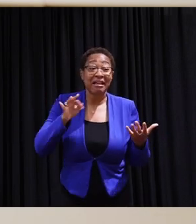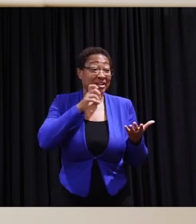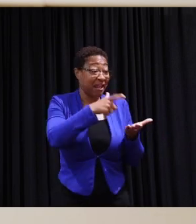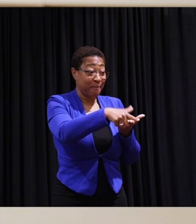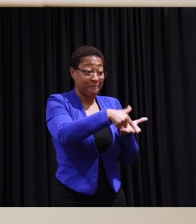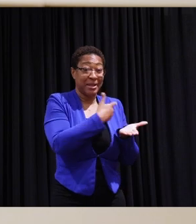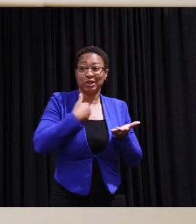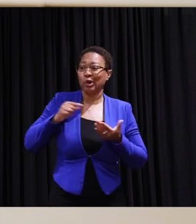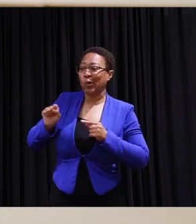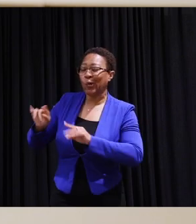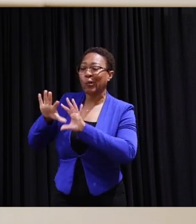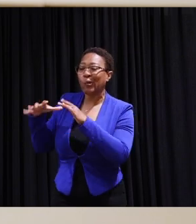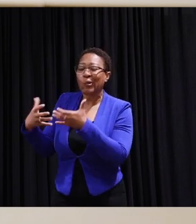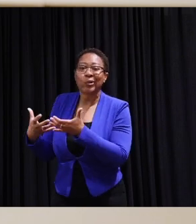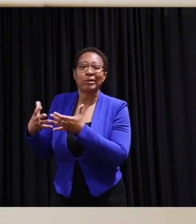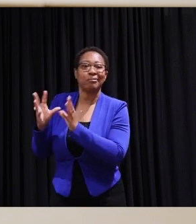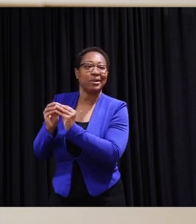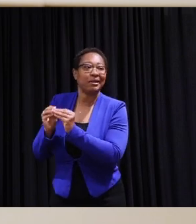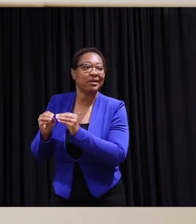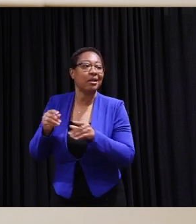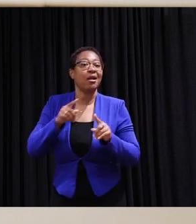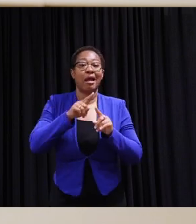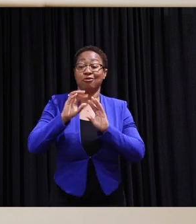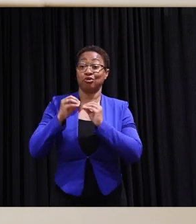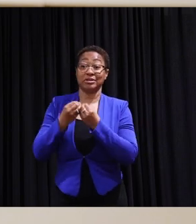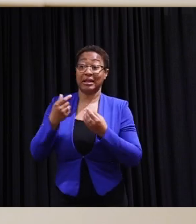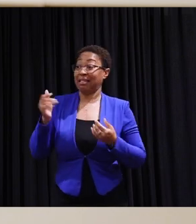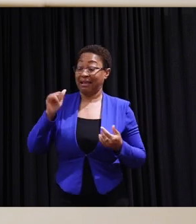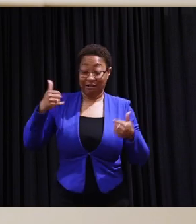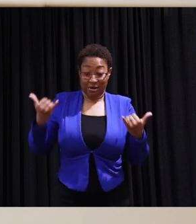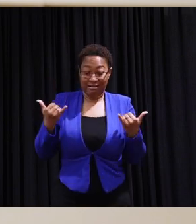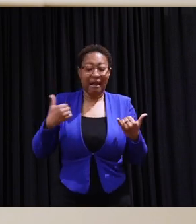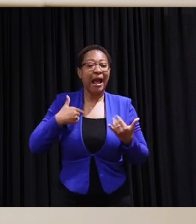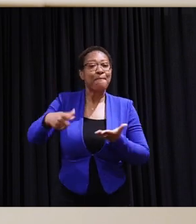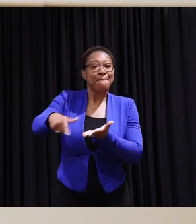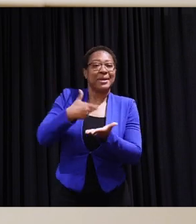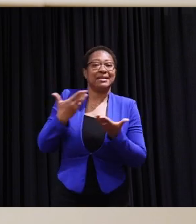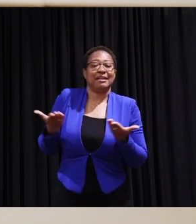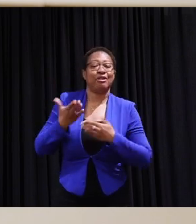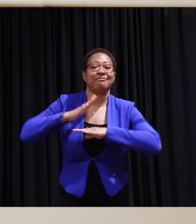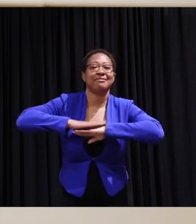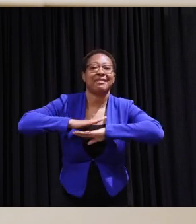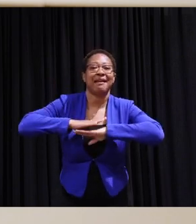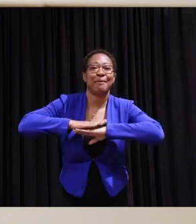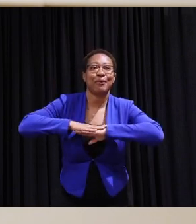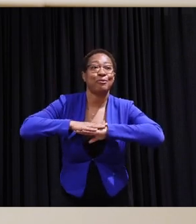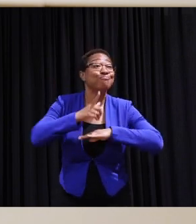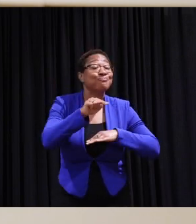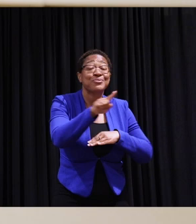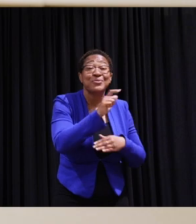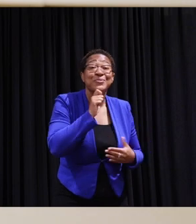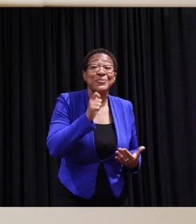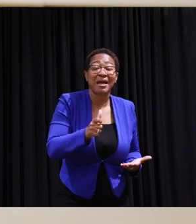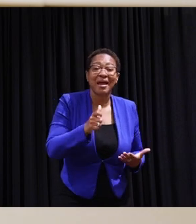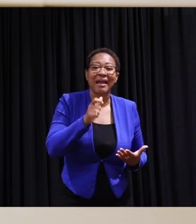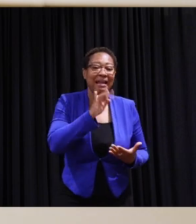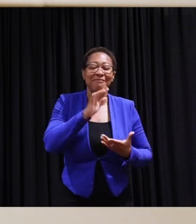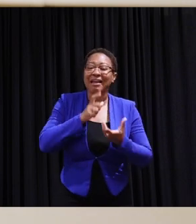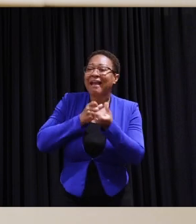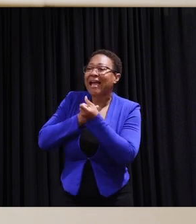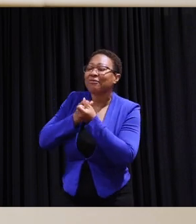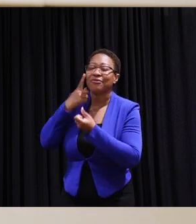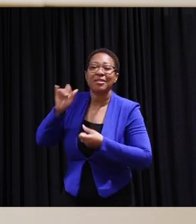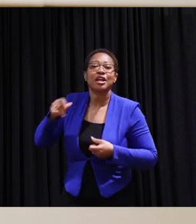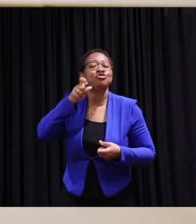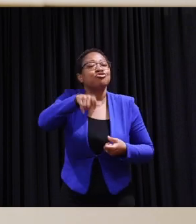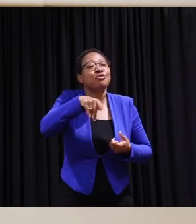to be there as if an organization is being paid to be there, like I'm paid to be at a table. If this is something that someone is advocating for and they're not being paid, they